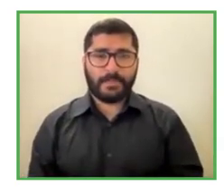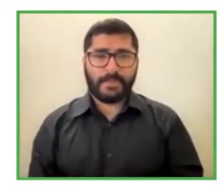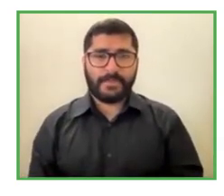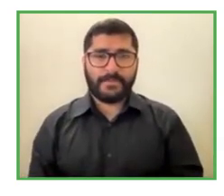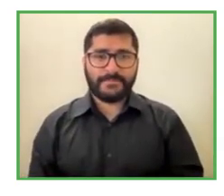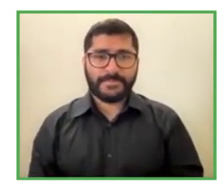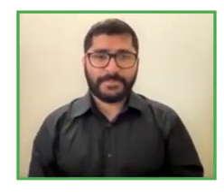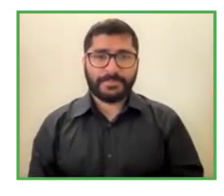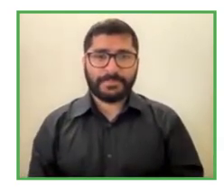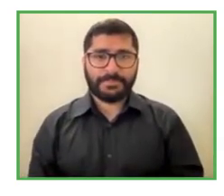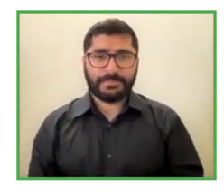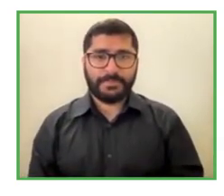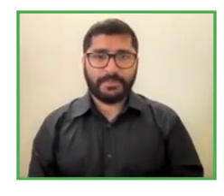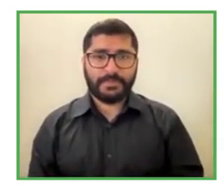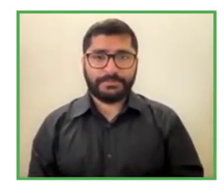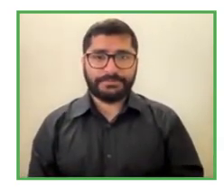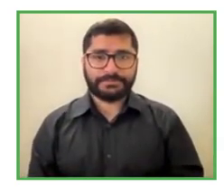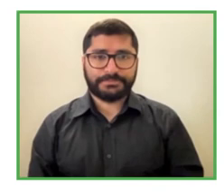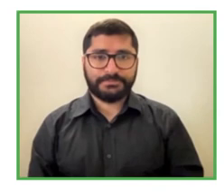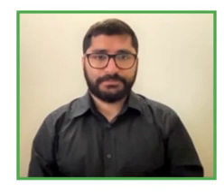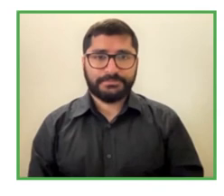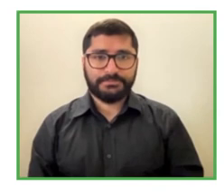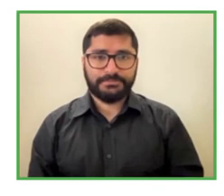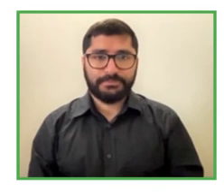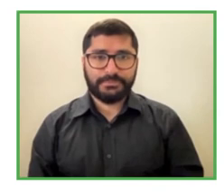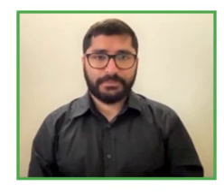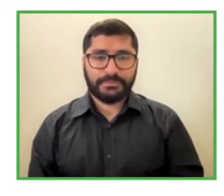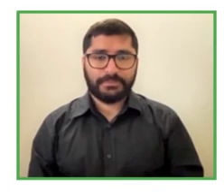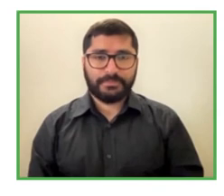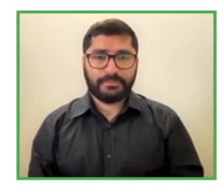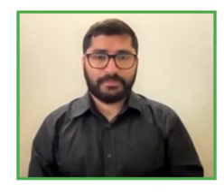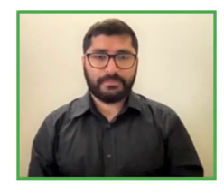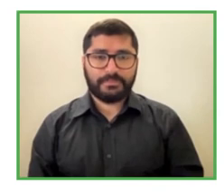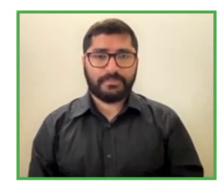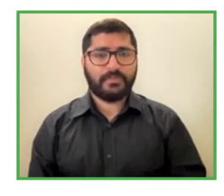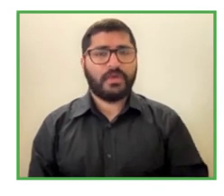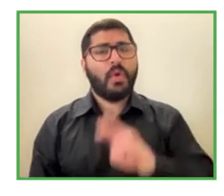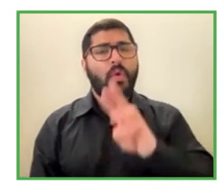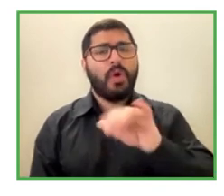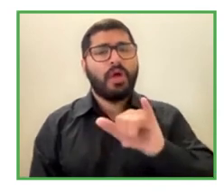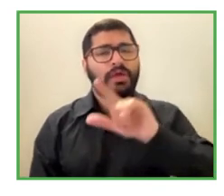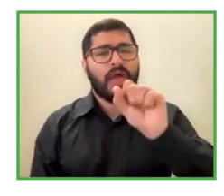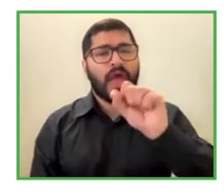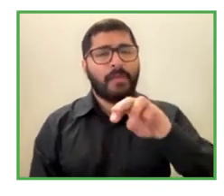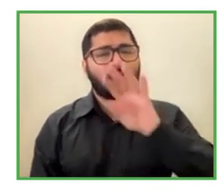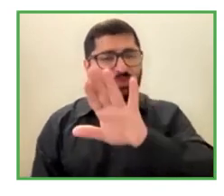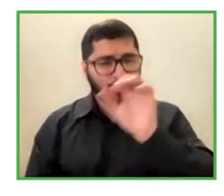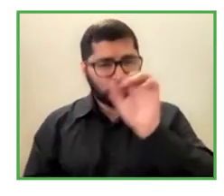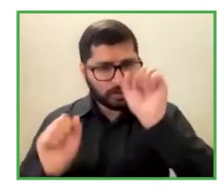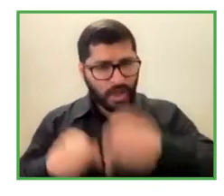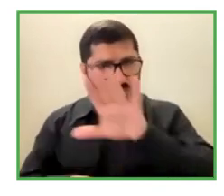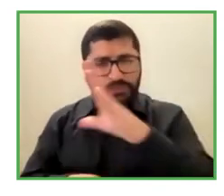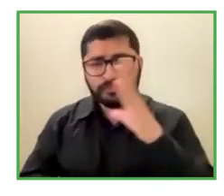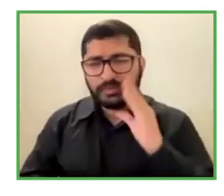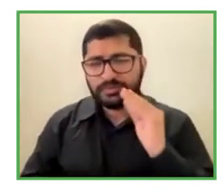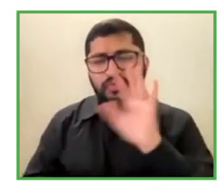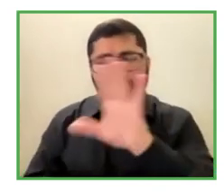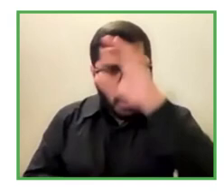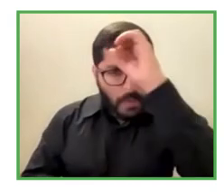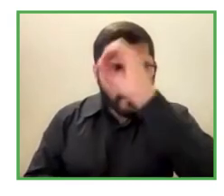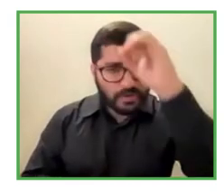Gracias, Julian. Thank you, Julian. Now, Williams, could you please give us a few words, your